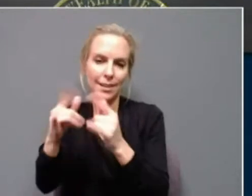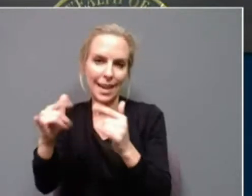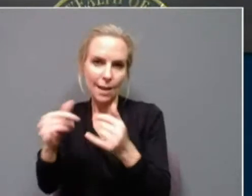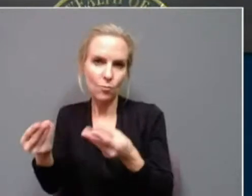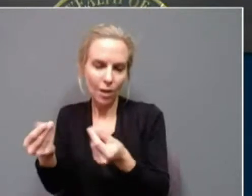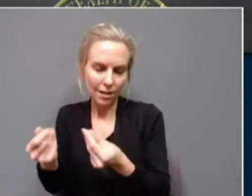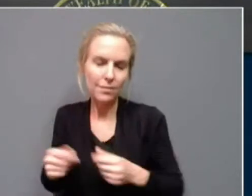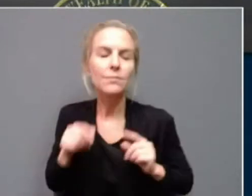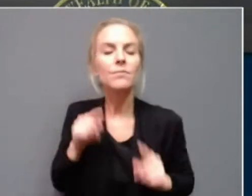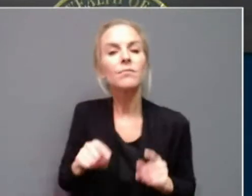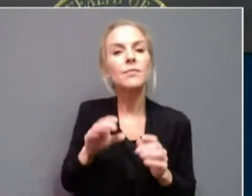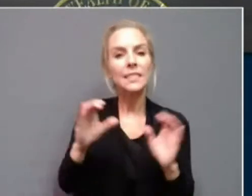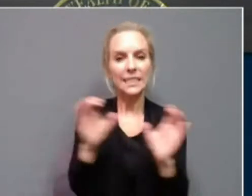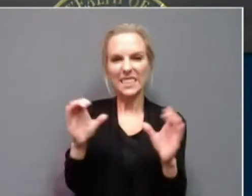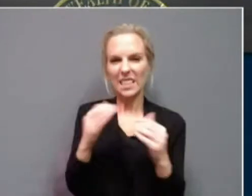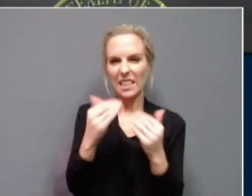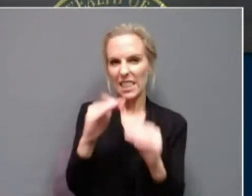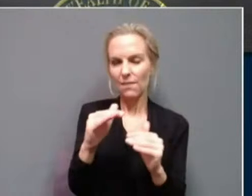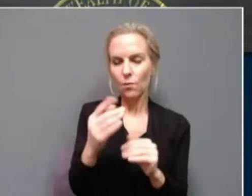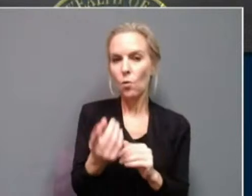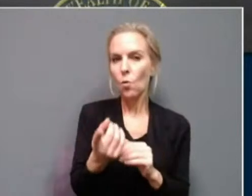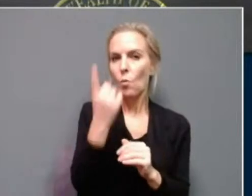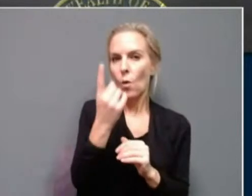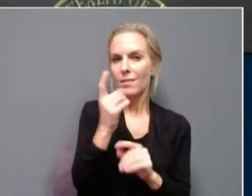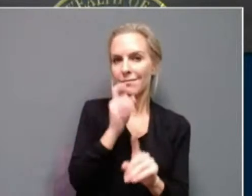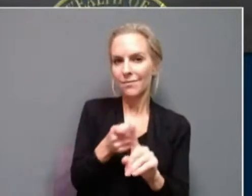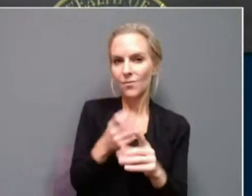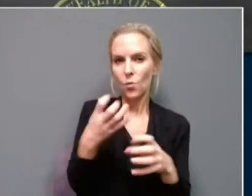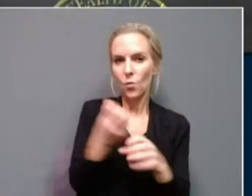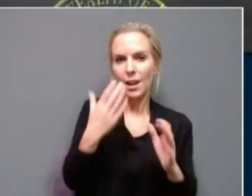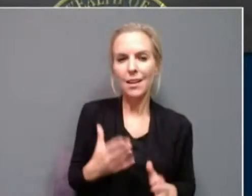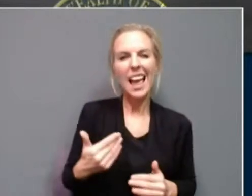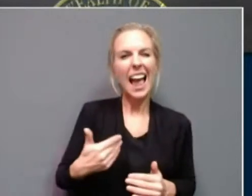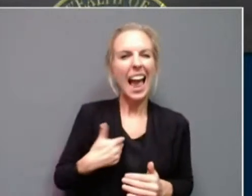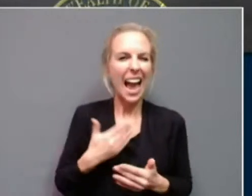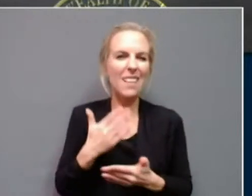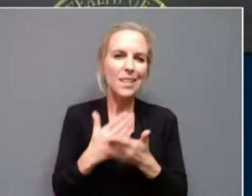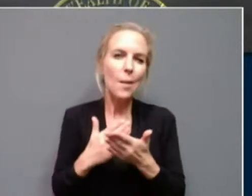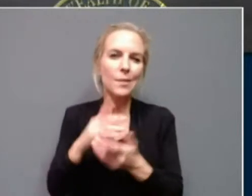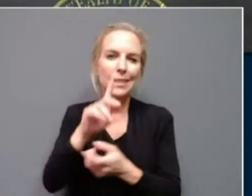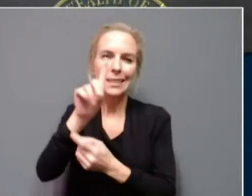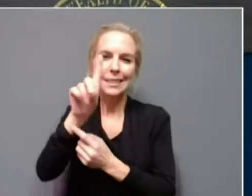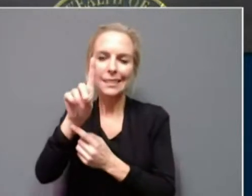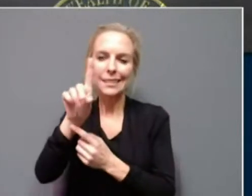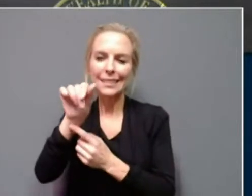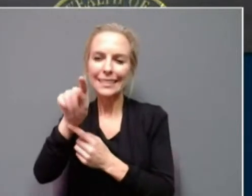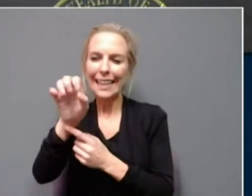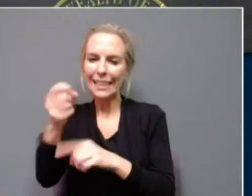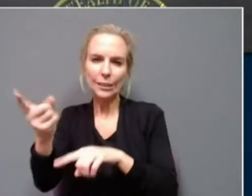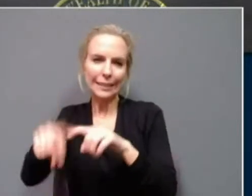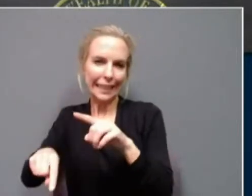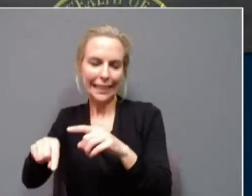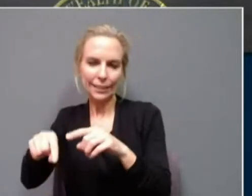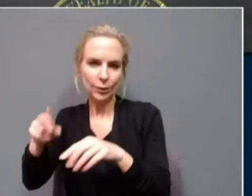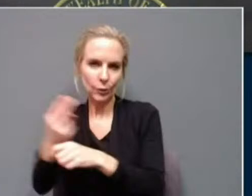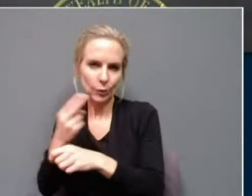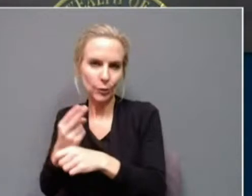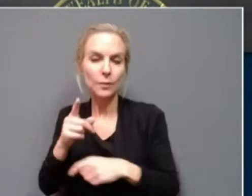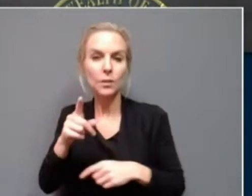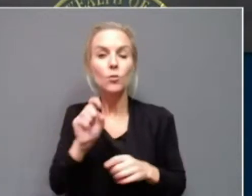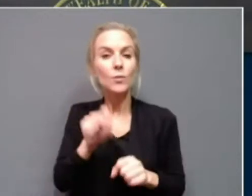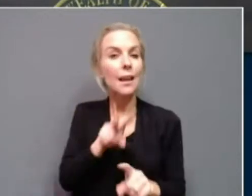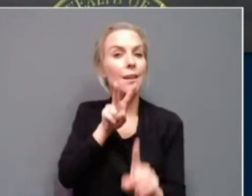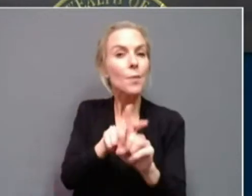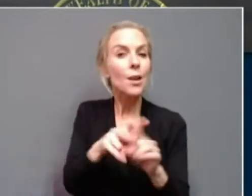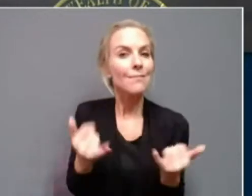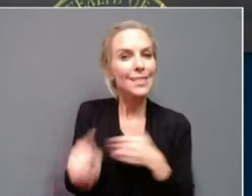are limited to one per winner, and blackout dates may apply. So entry begins today. Drawings